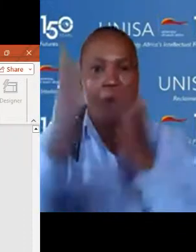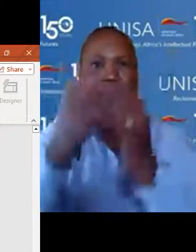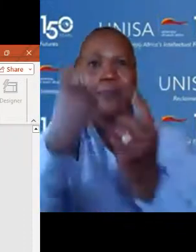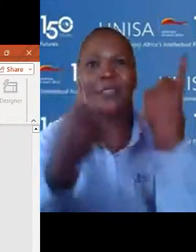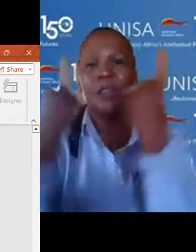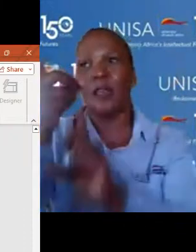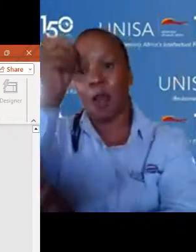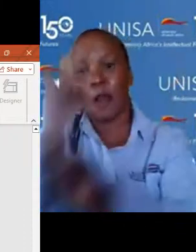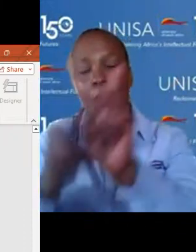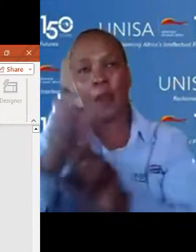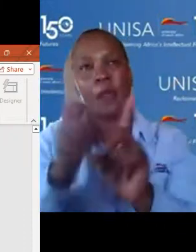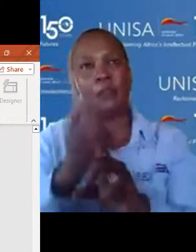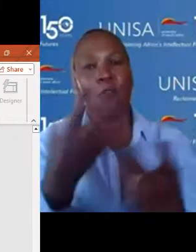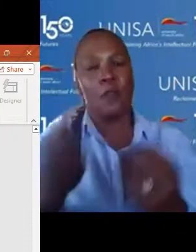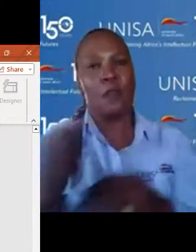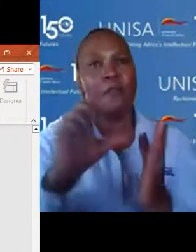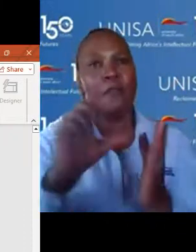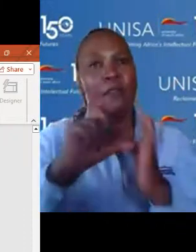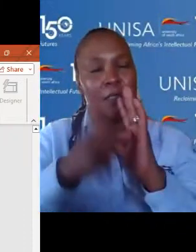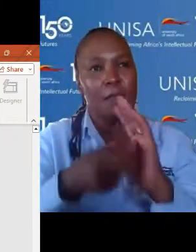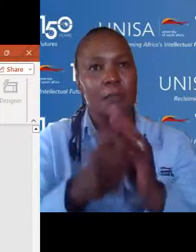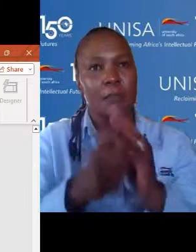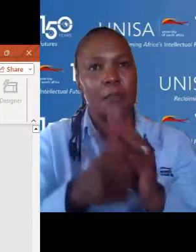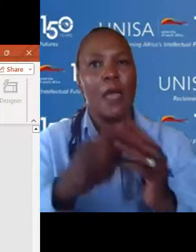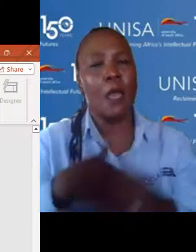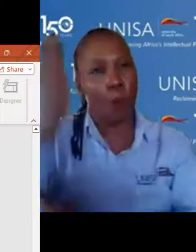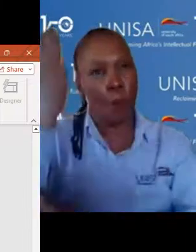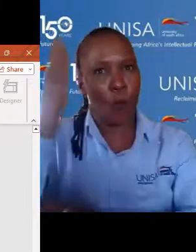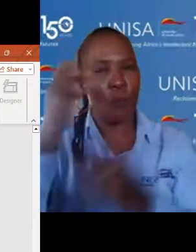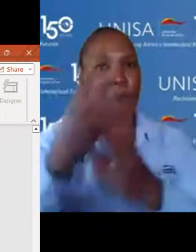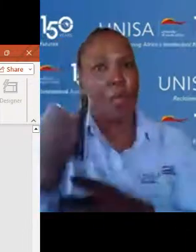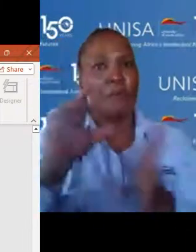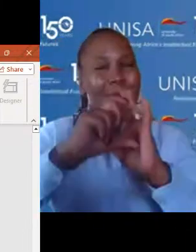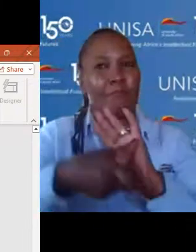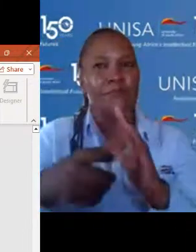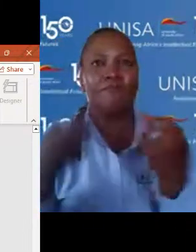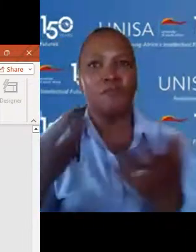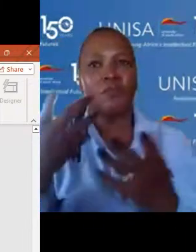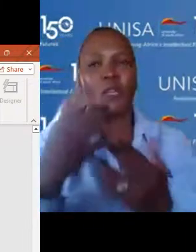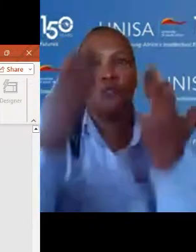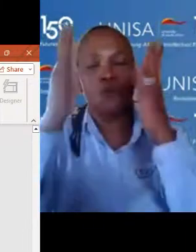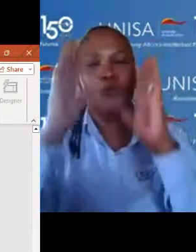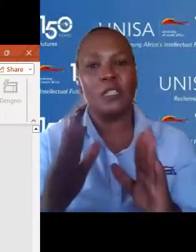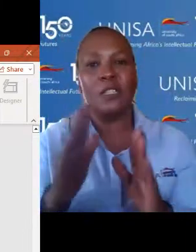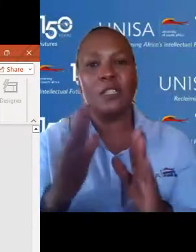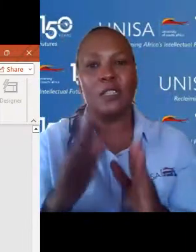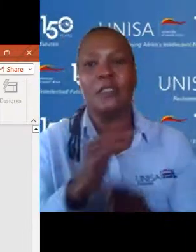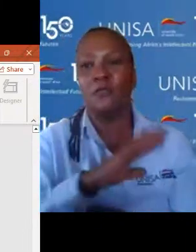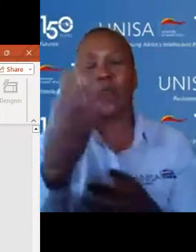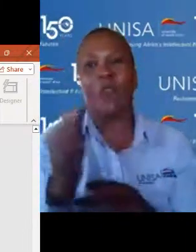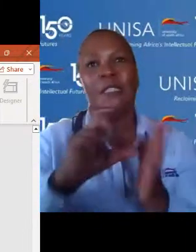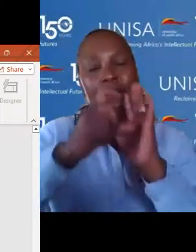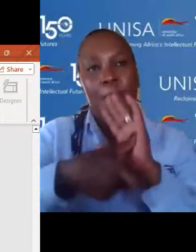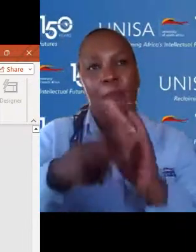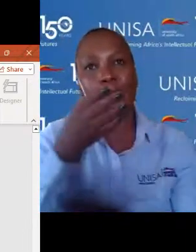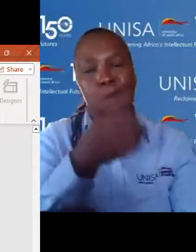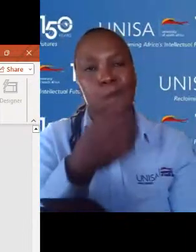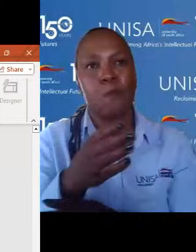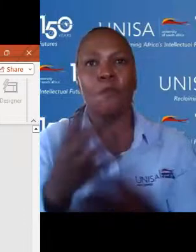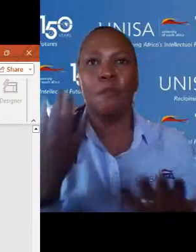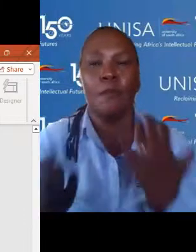because I know that there are people who have disabilities and also students that doesn't have disabilities here, but